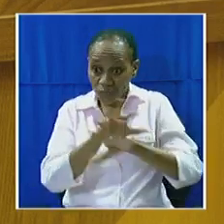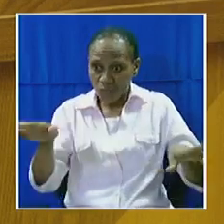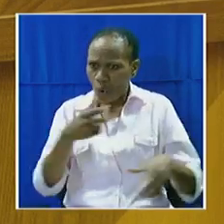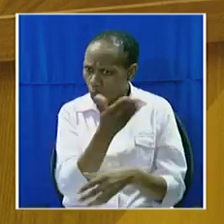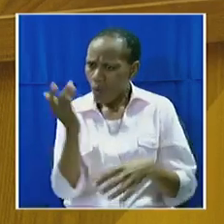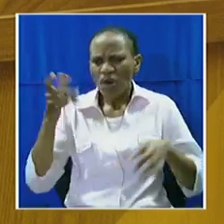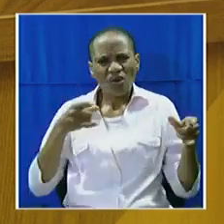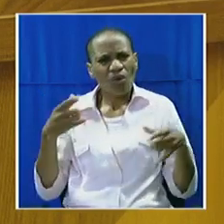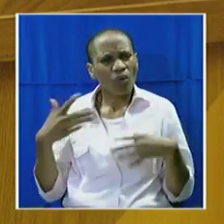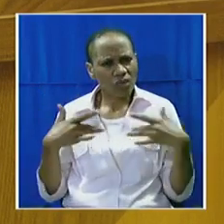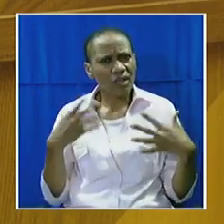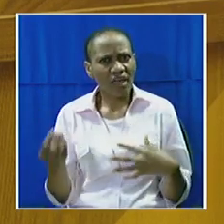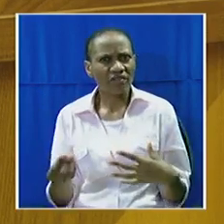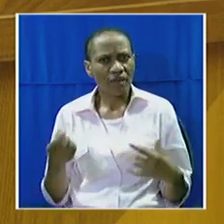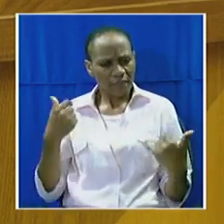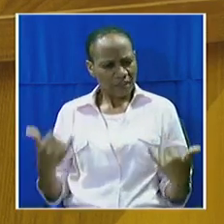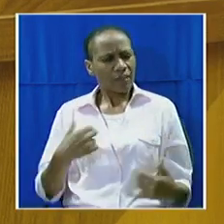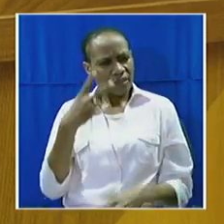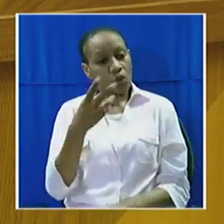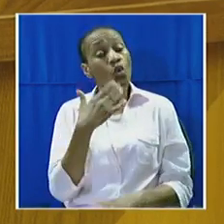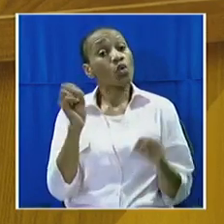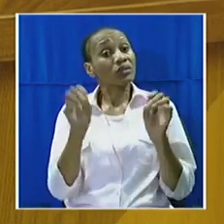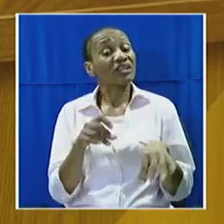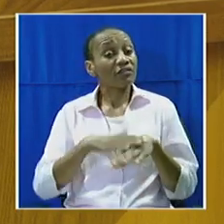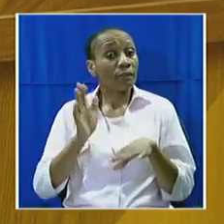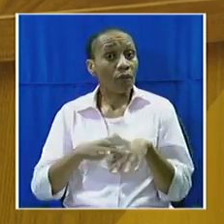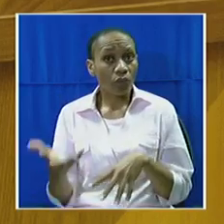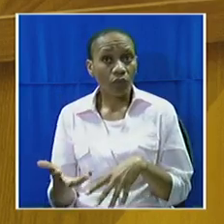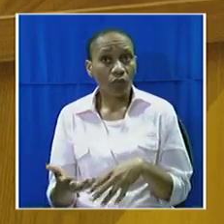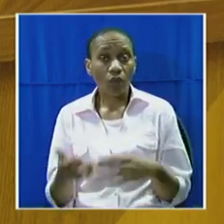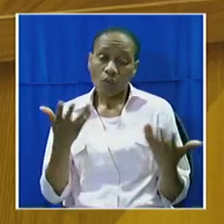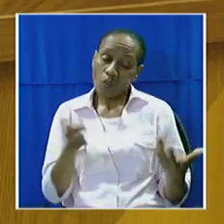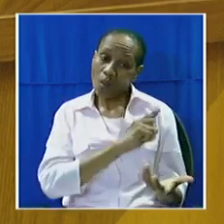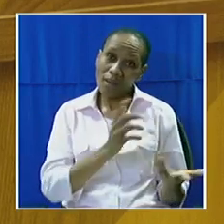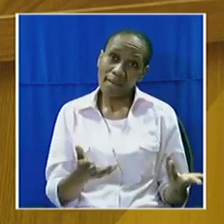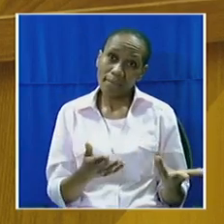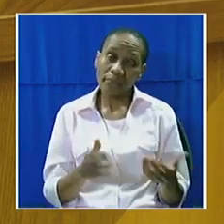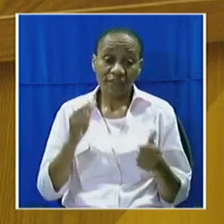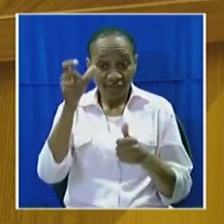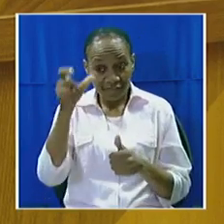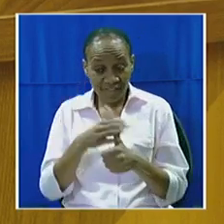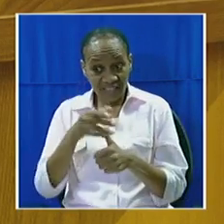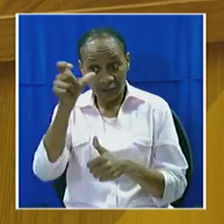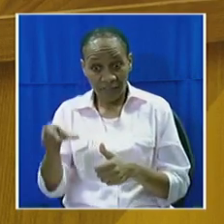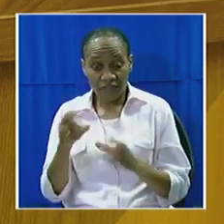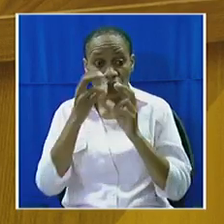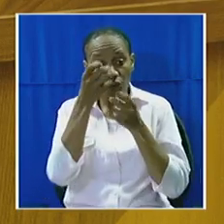can already tell who will experience the catastrophe on a greater scale, more so because the first case has been reported today in KZN.